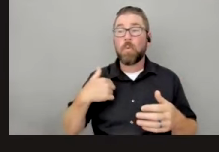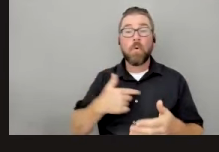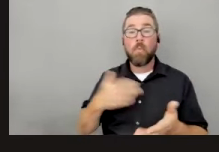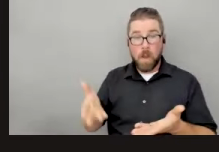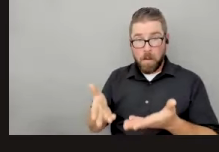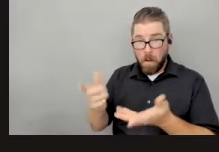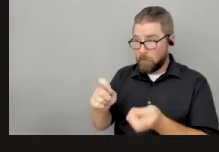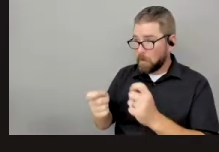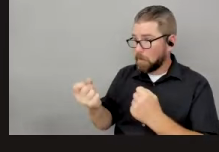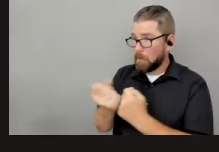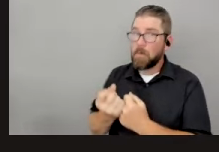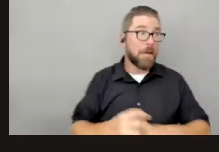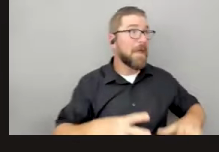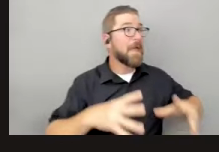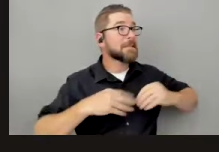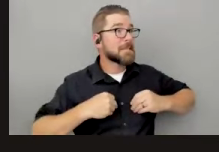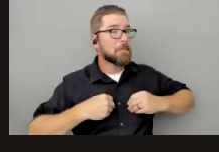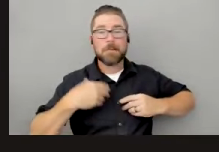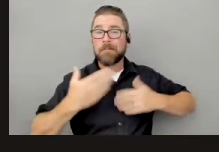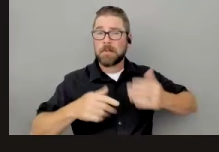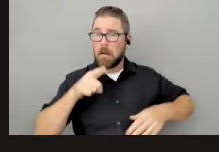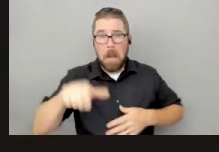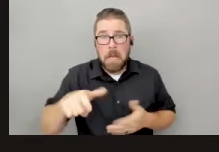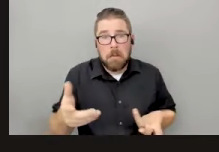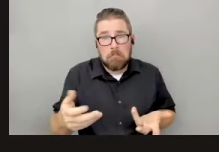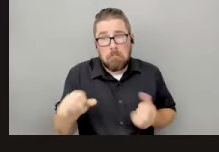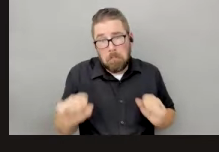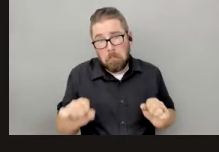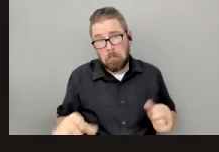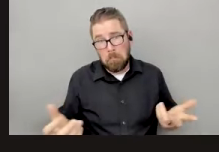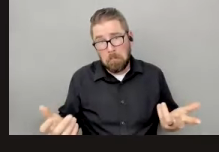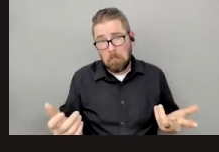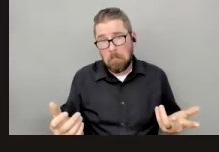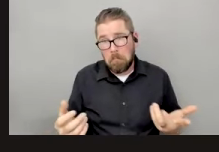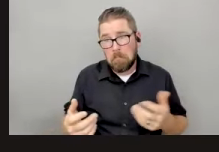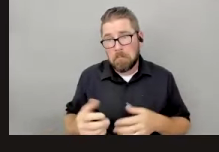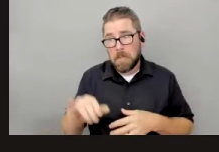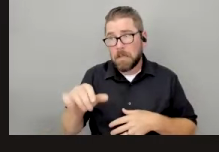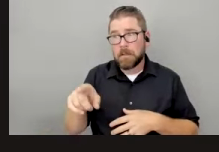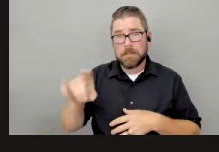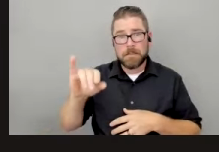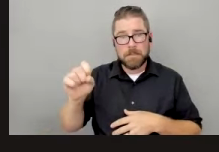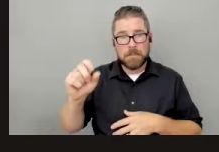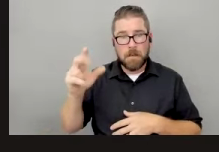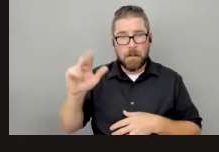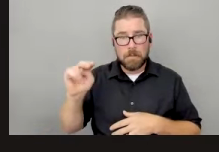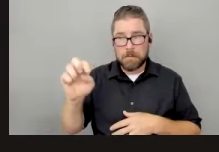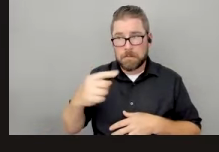really depends on the situation. And then like Jocelyn was saying, we've had students,